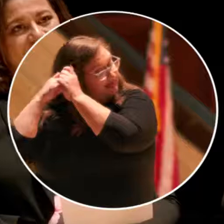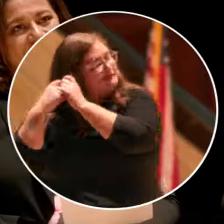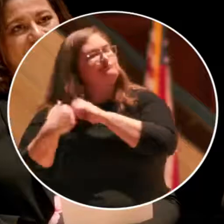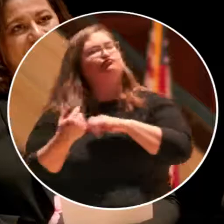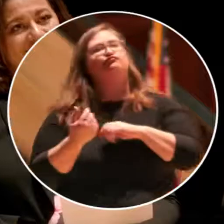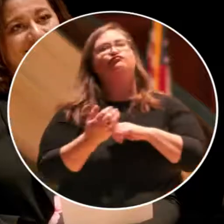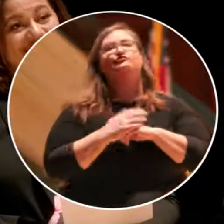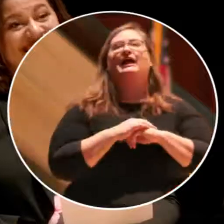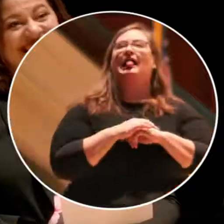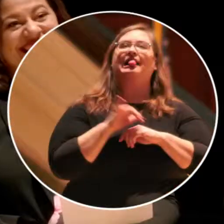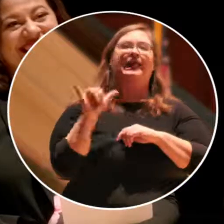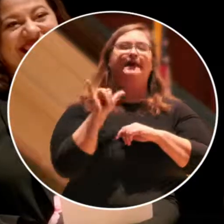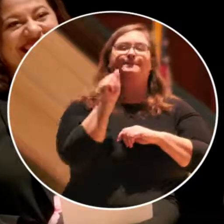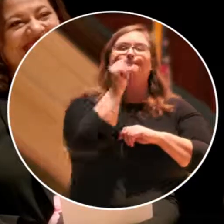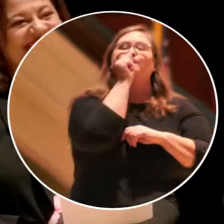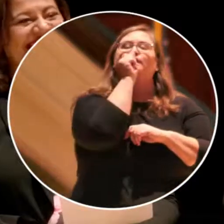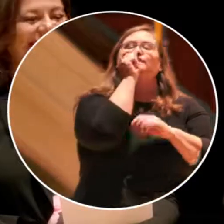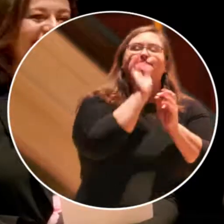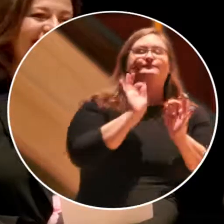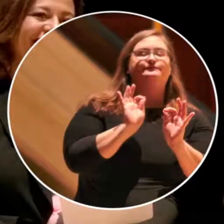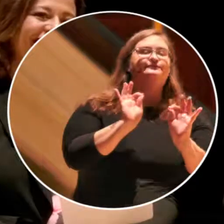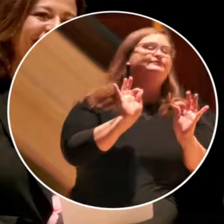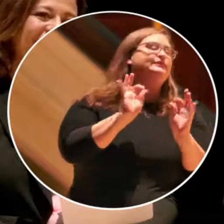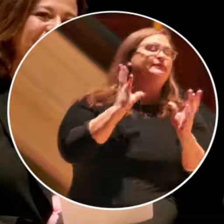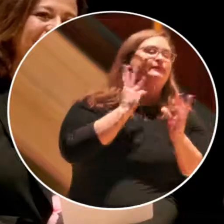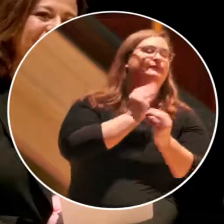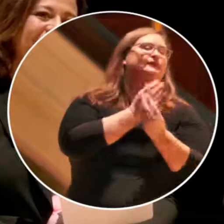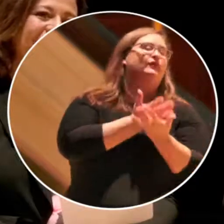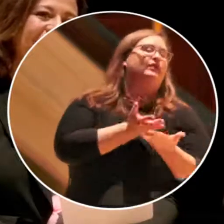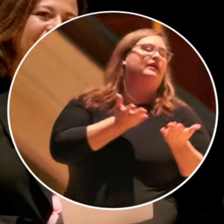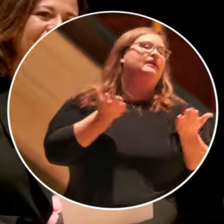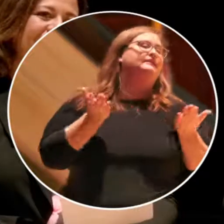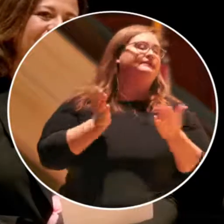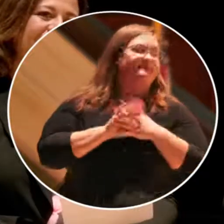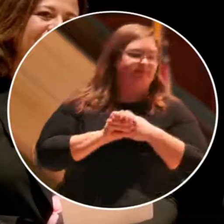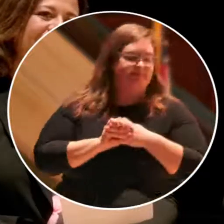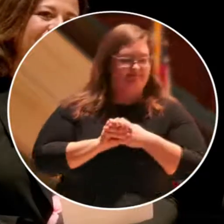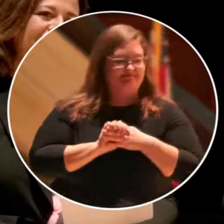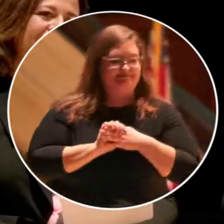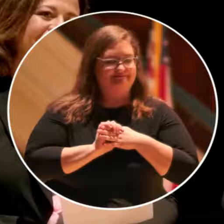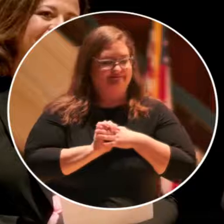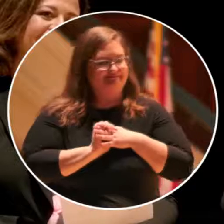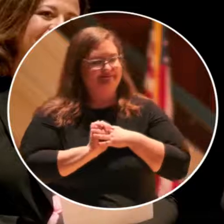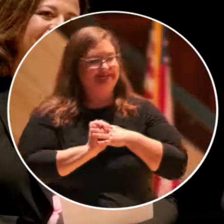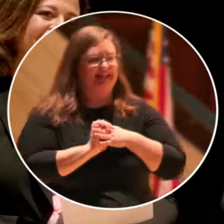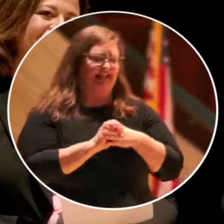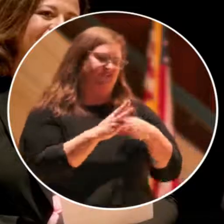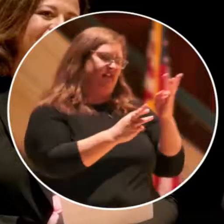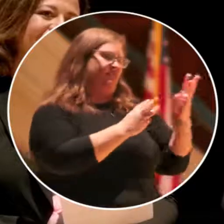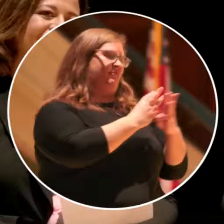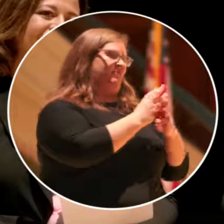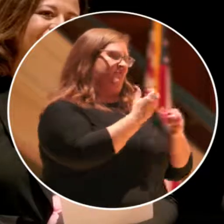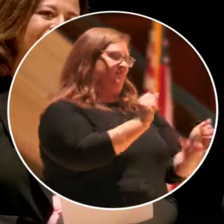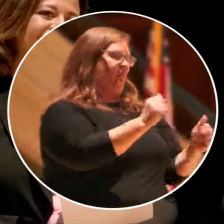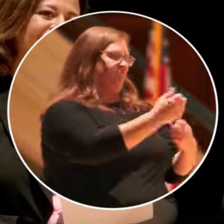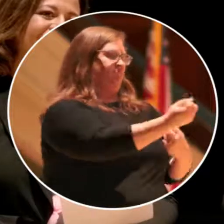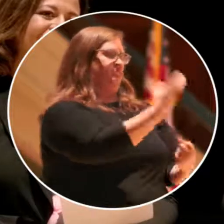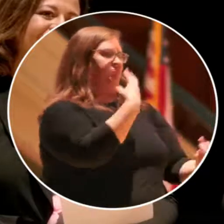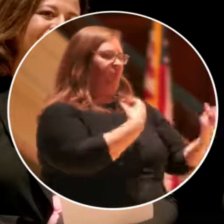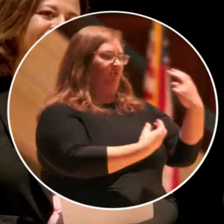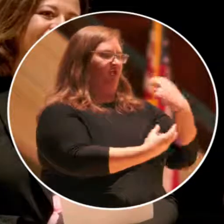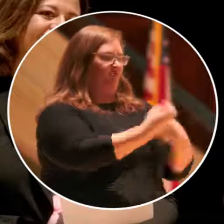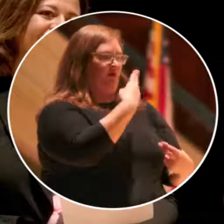de resistance against the narratives that the world would try to throw at us.